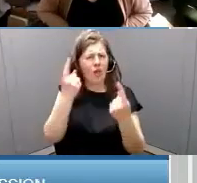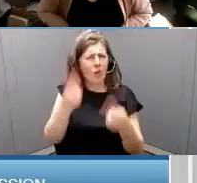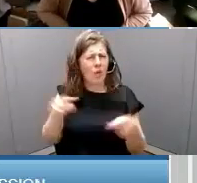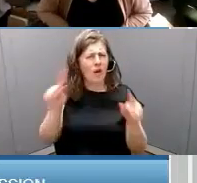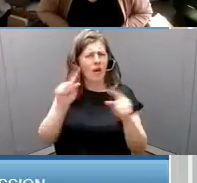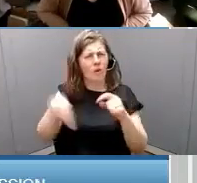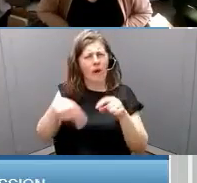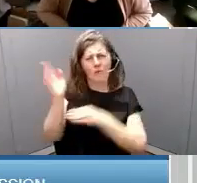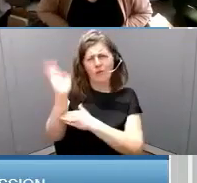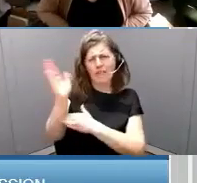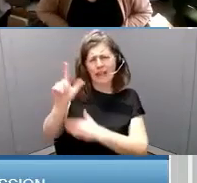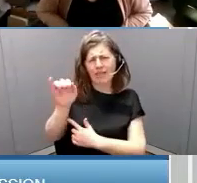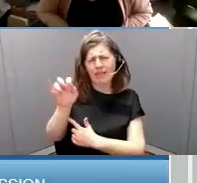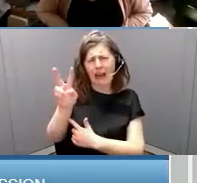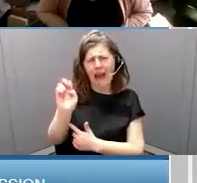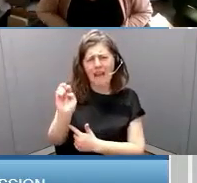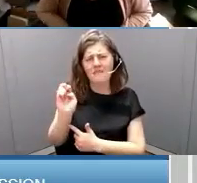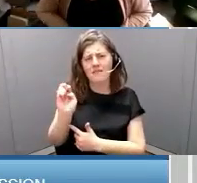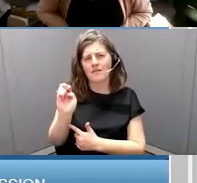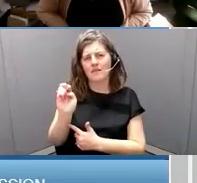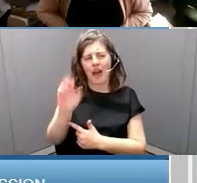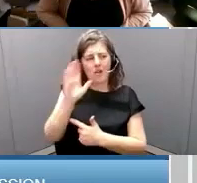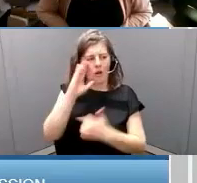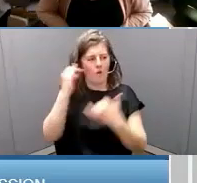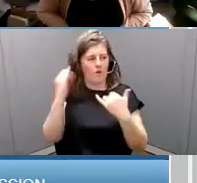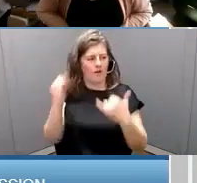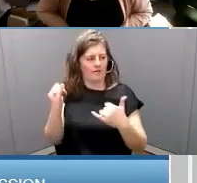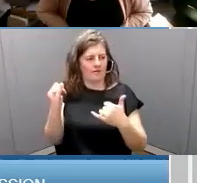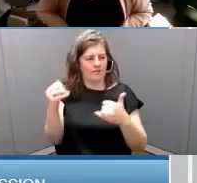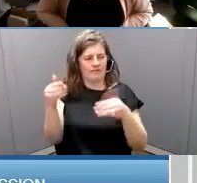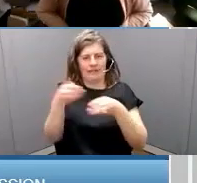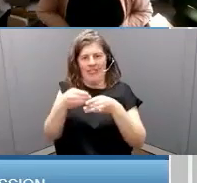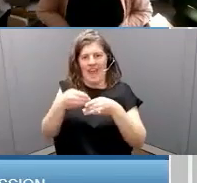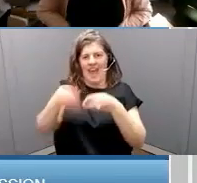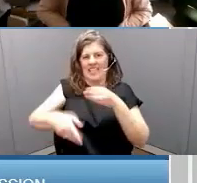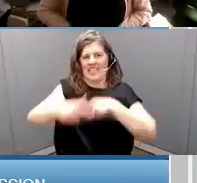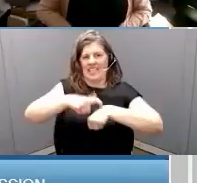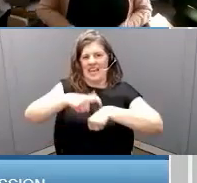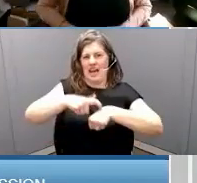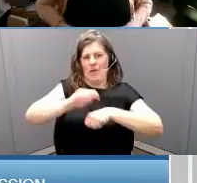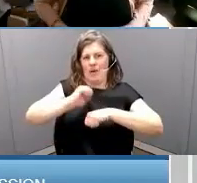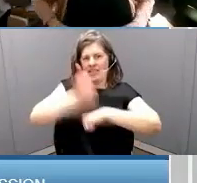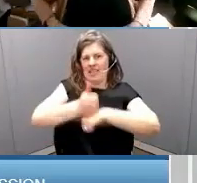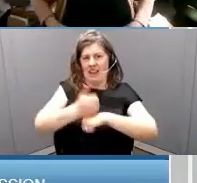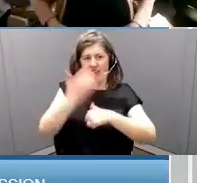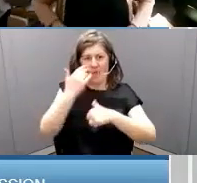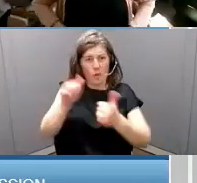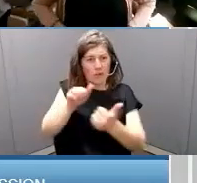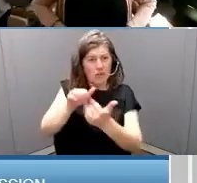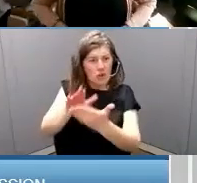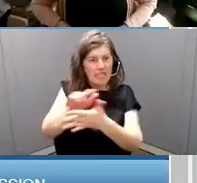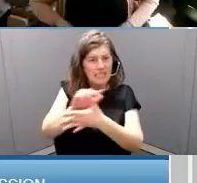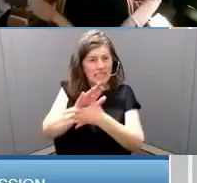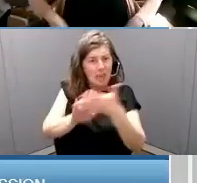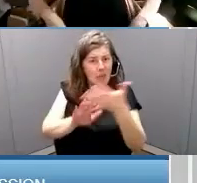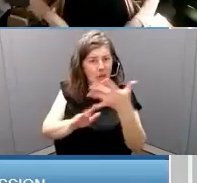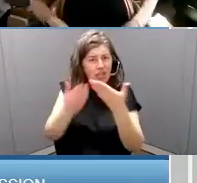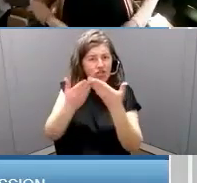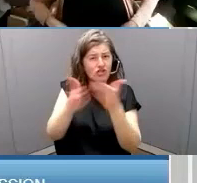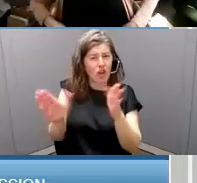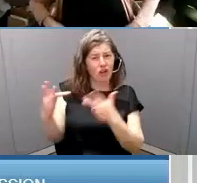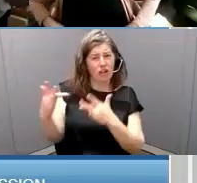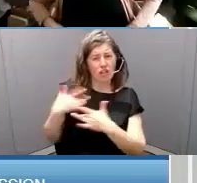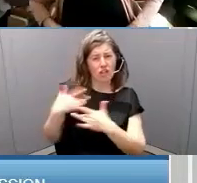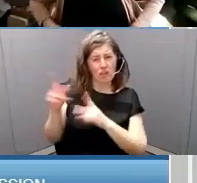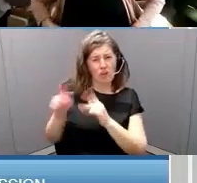being presented live. So we're at kind of the ending time we had stated. Yeah. I don't know if you want to address some of these general concerns that